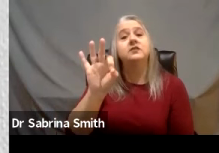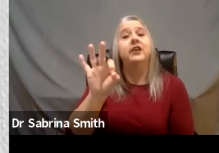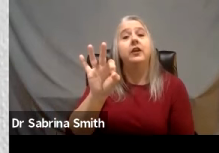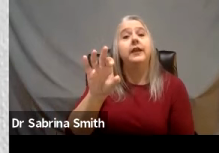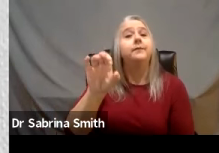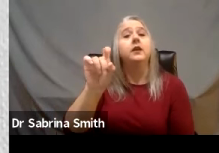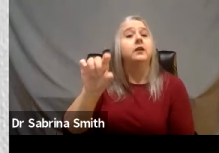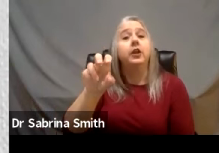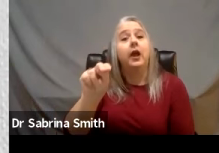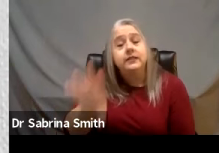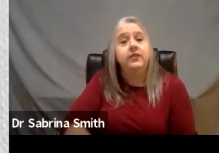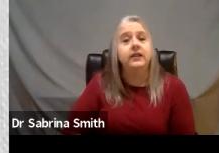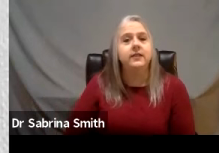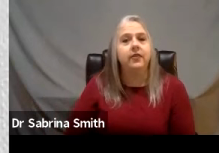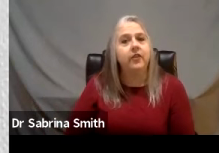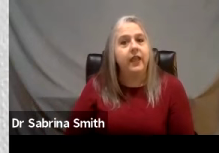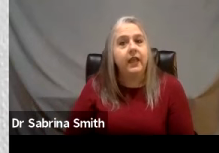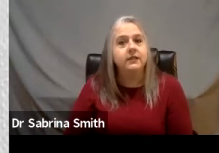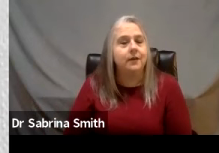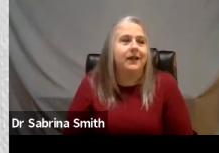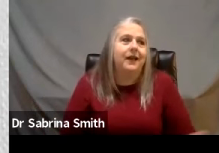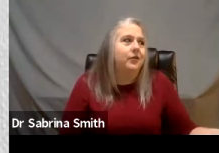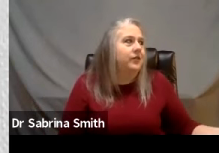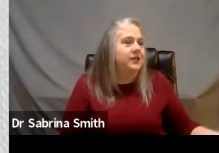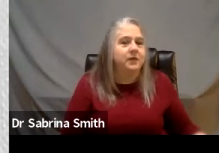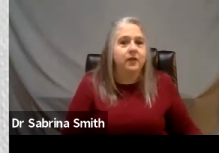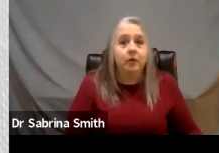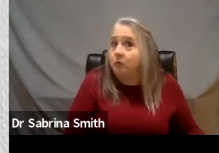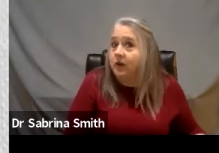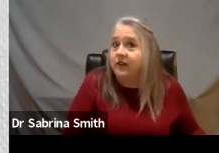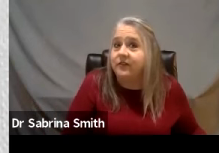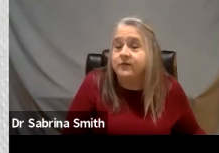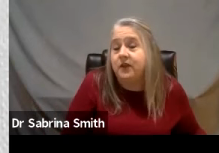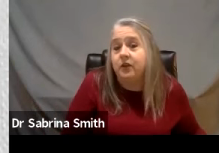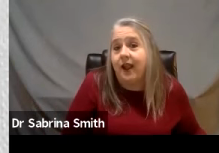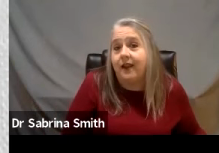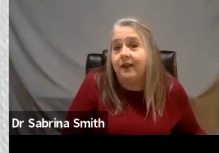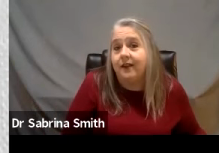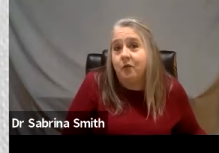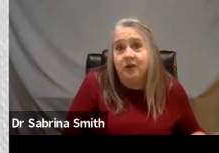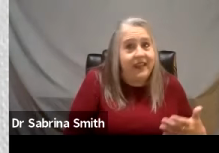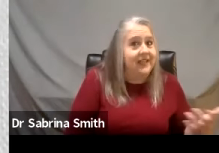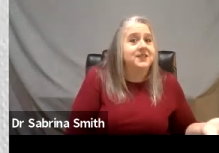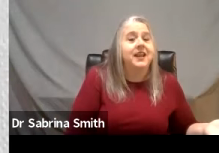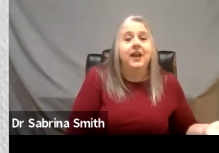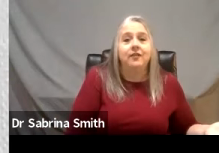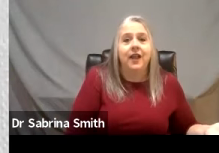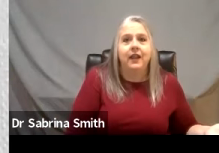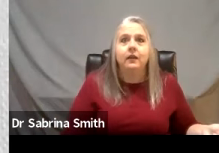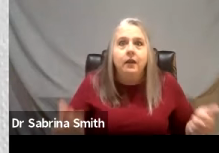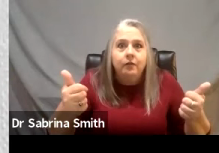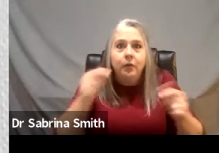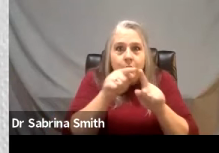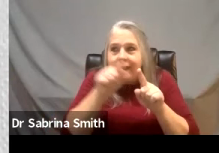else was very, I did this. And then in the end, I'm like, I don't know, I think I spelled that wrong. What if I spelled it right? What if I guessed and I got it